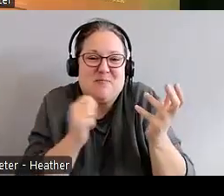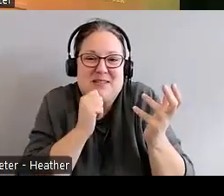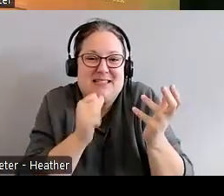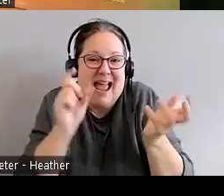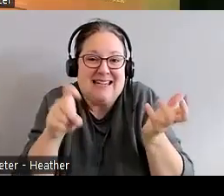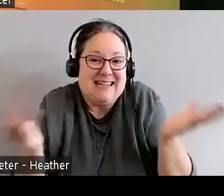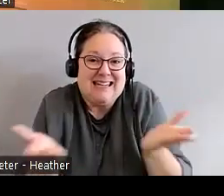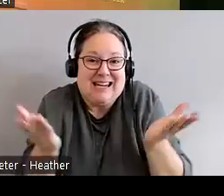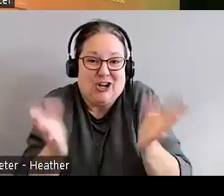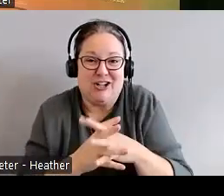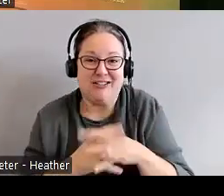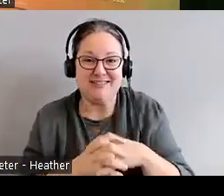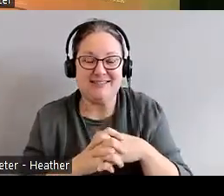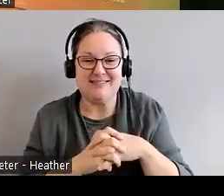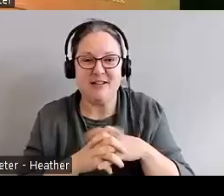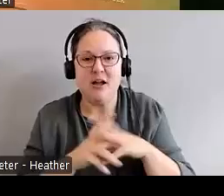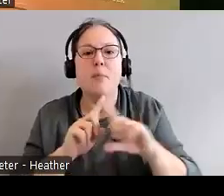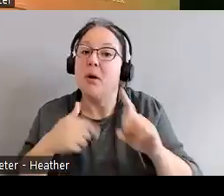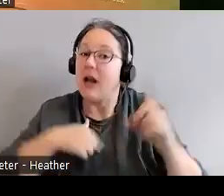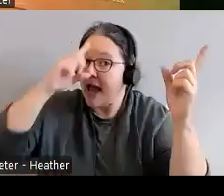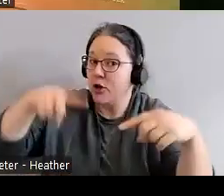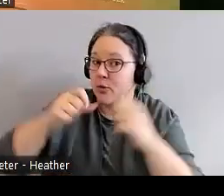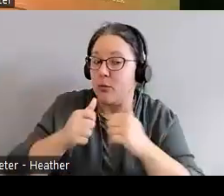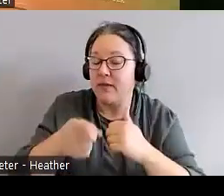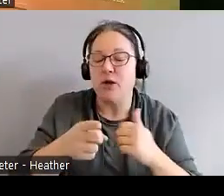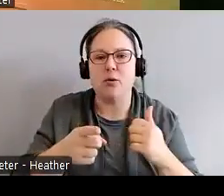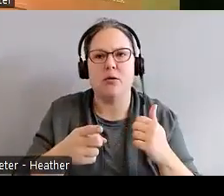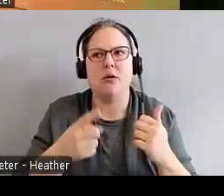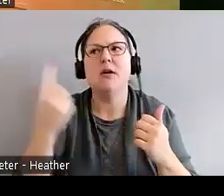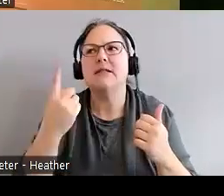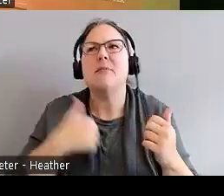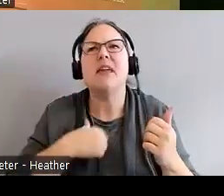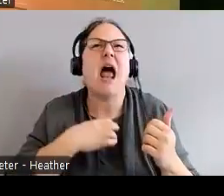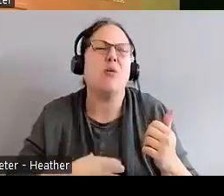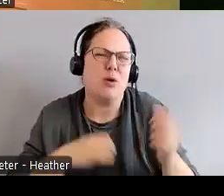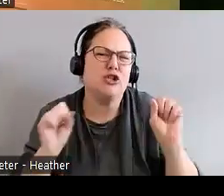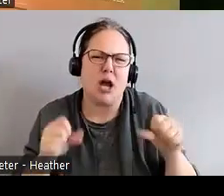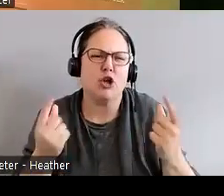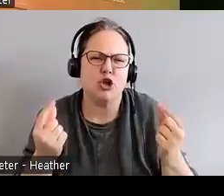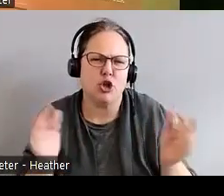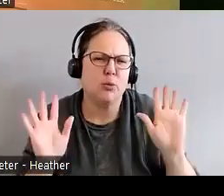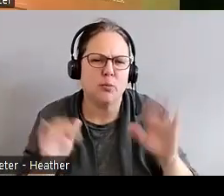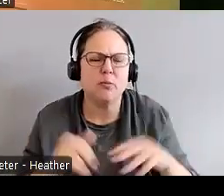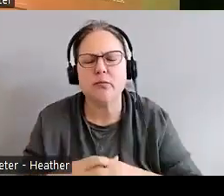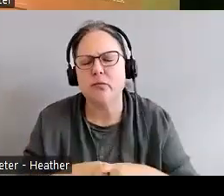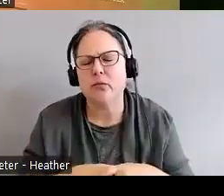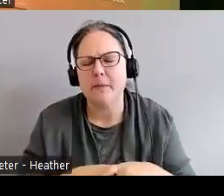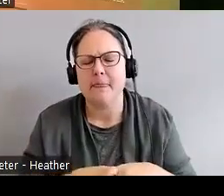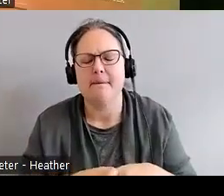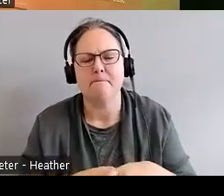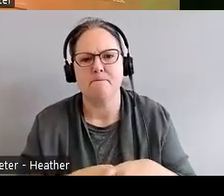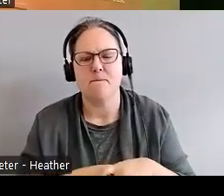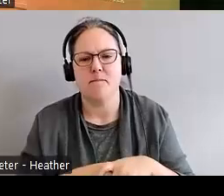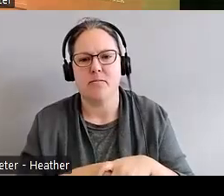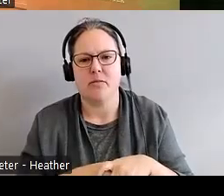I totally agree with you. It's something that I wish I could do. But I think it still irks me that